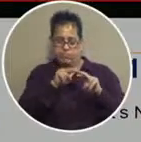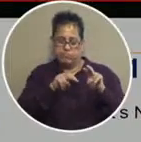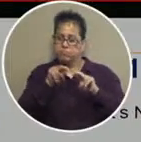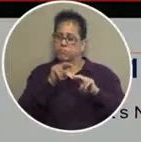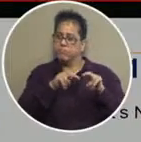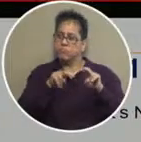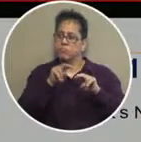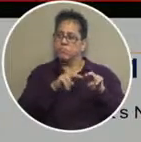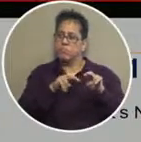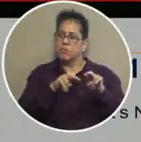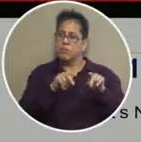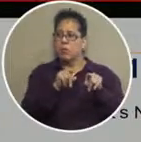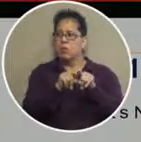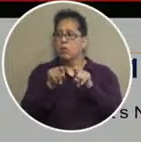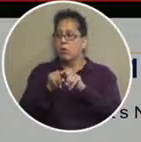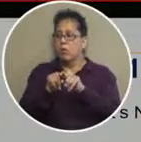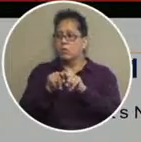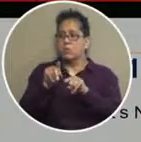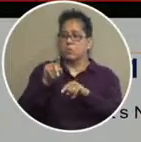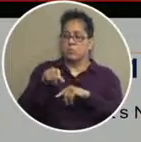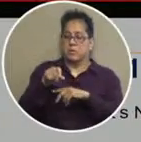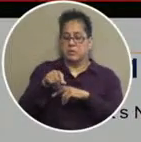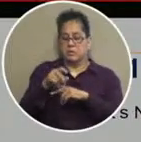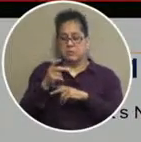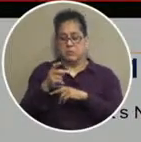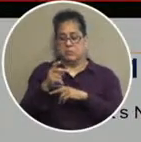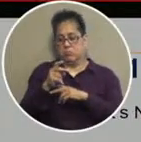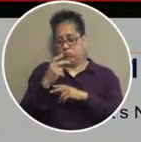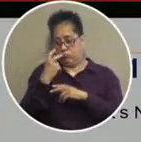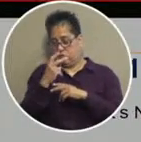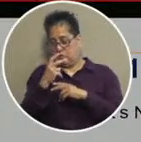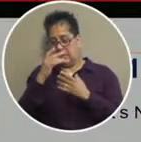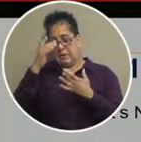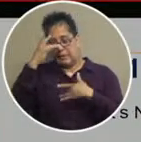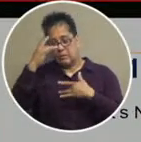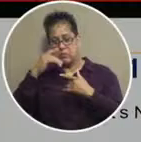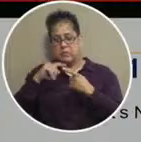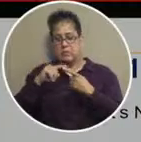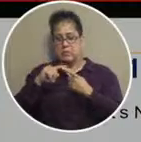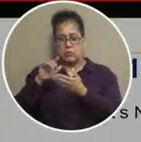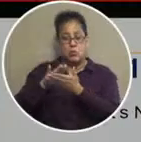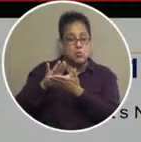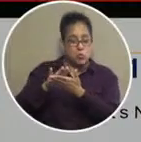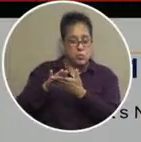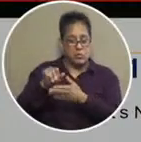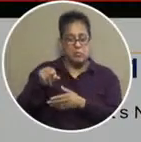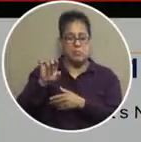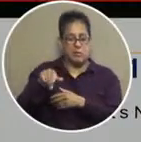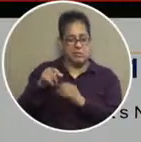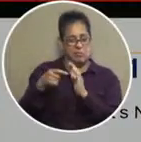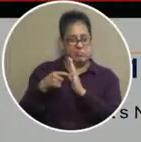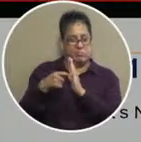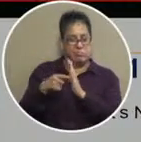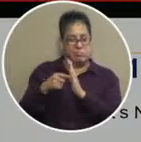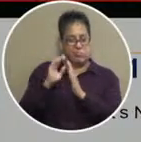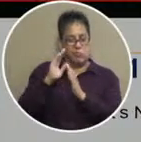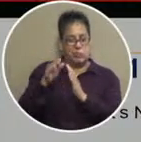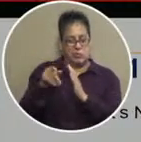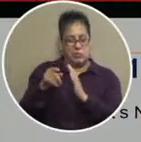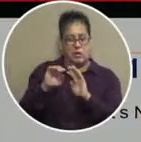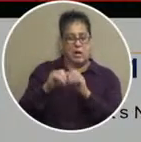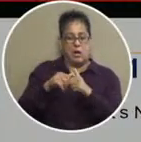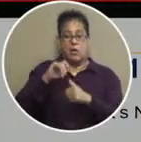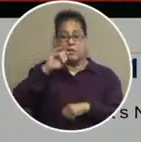will look very closely at influenza-like illness rates in our schools, because that's an indicator how